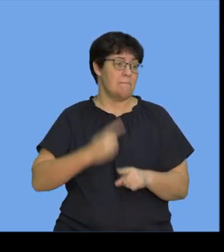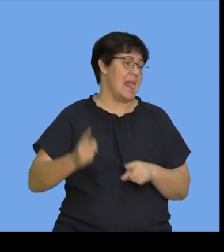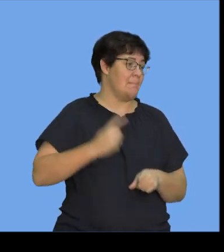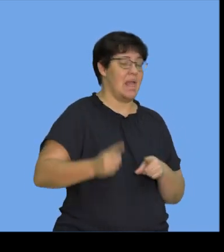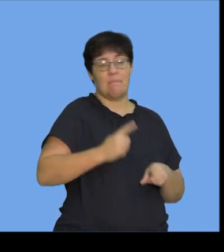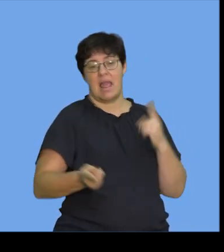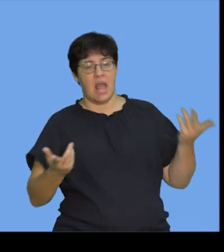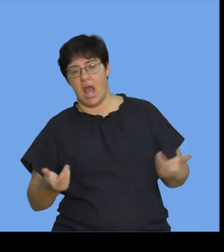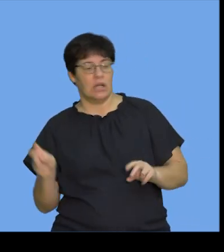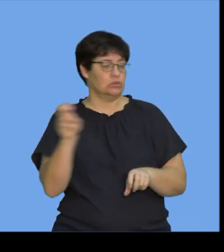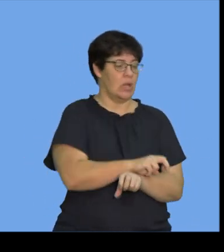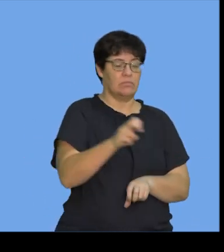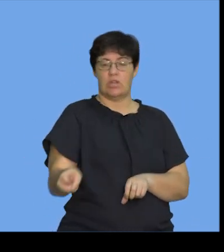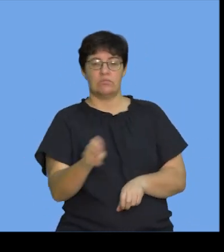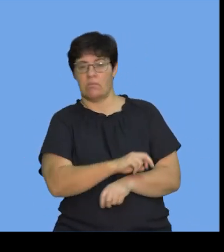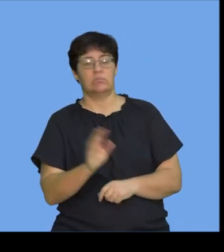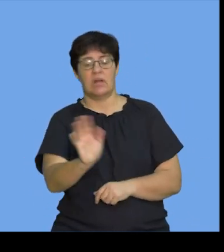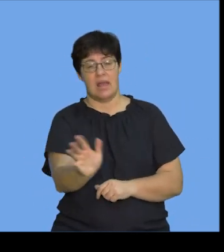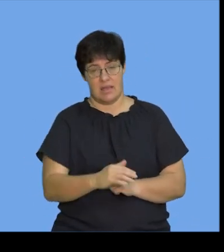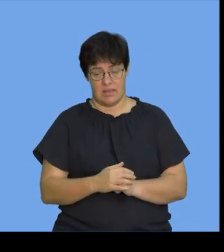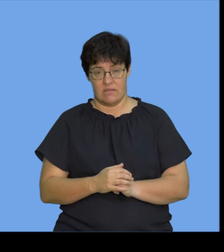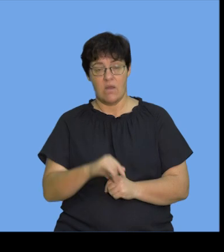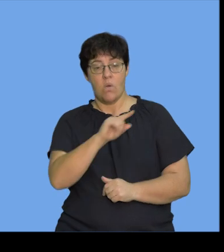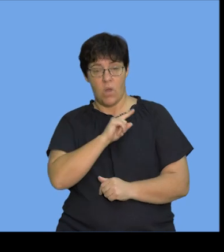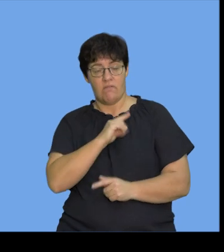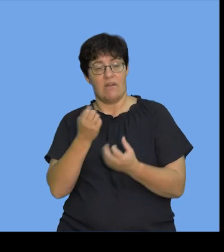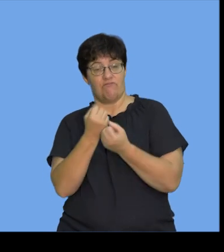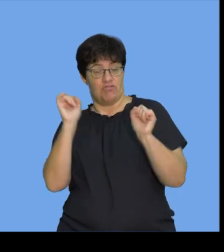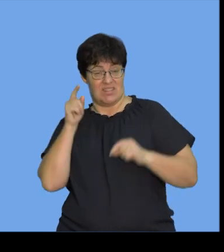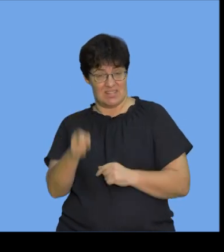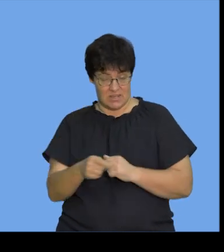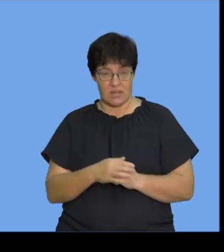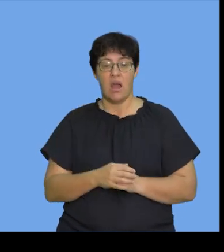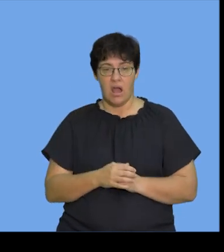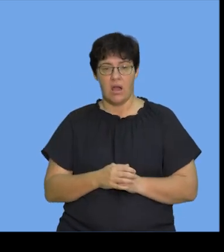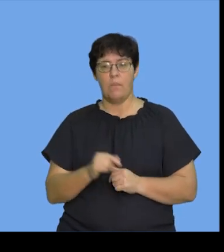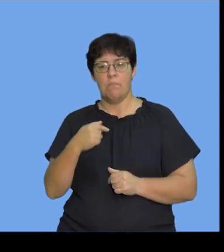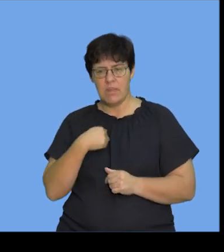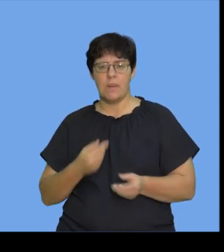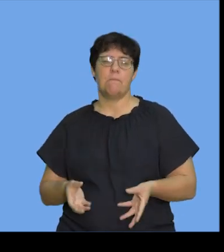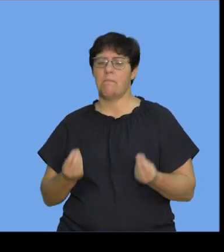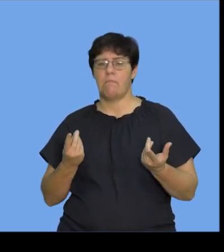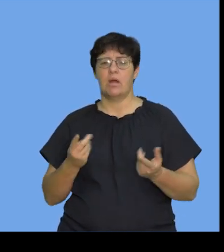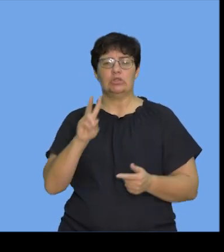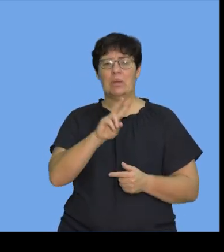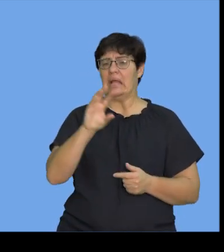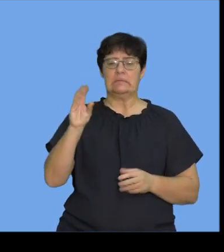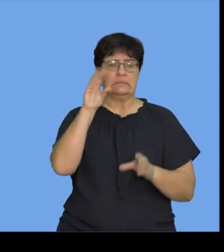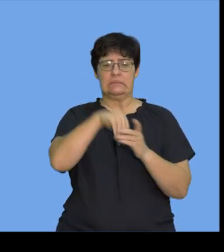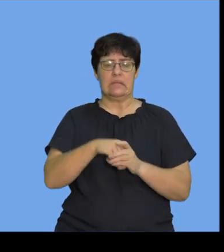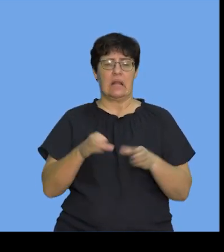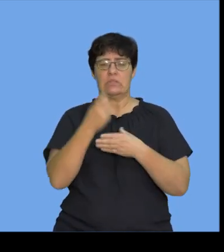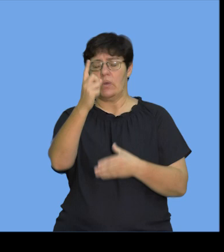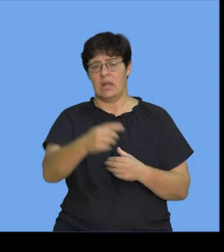me jump and make it 2. Because if I say you have a freedom there, then I will be having 20 of you in one class. One will